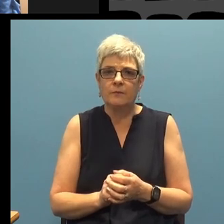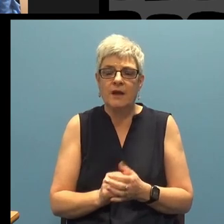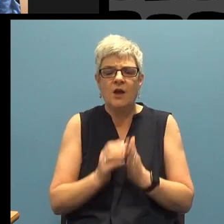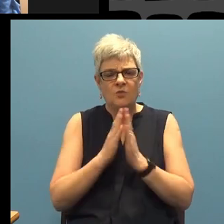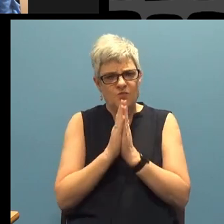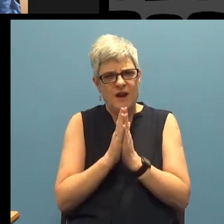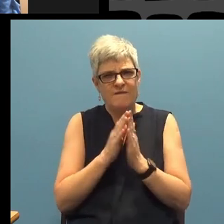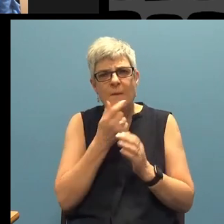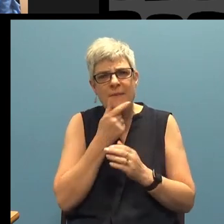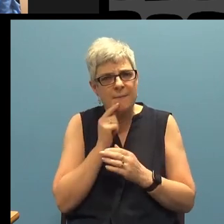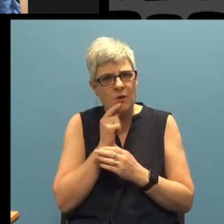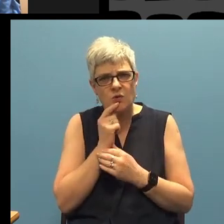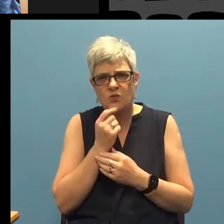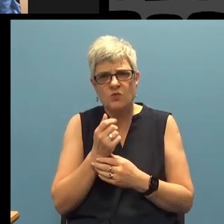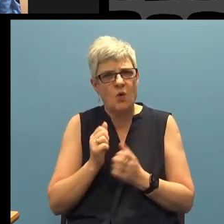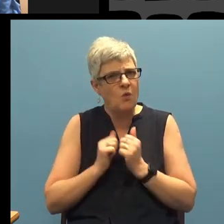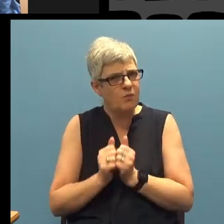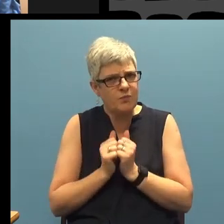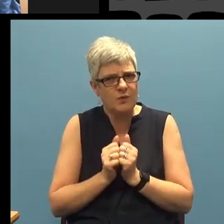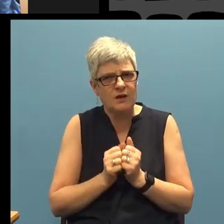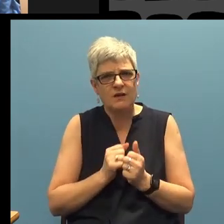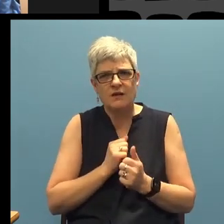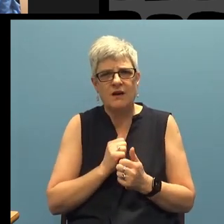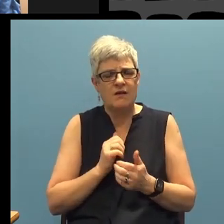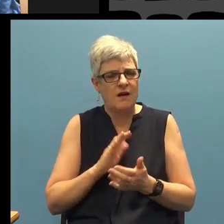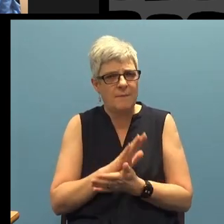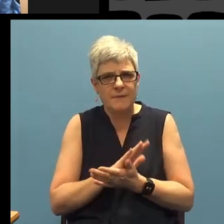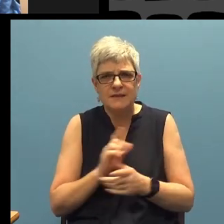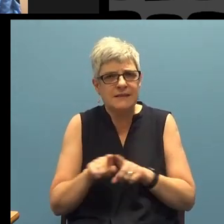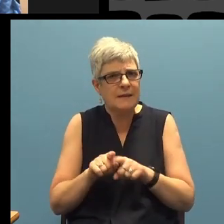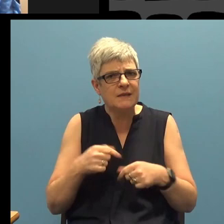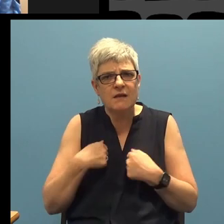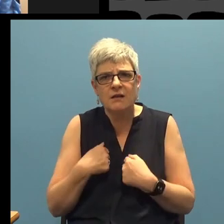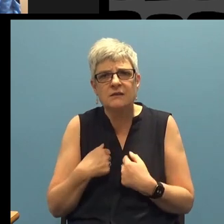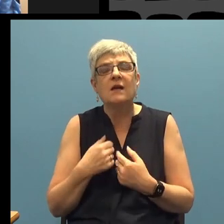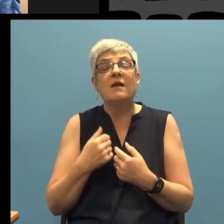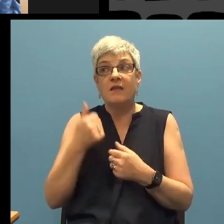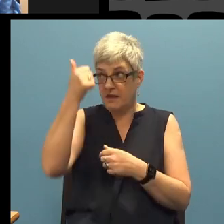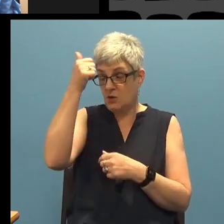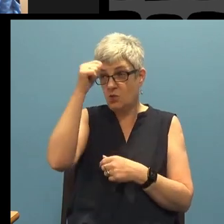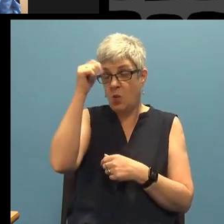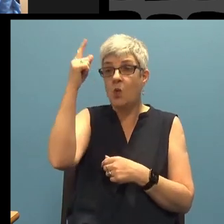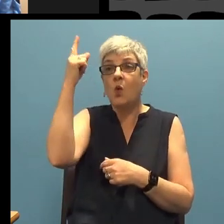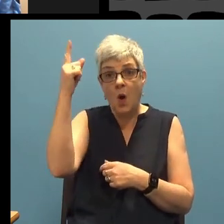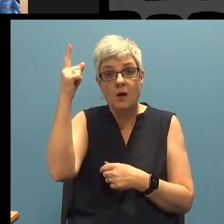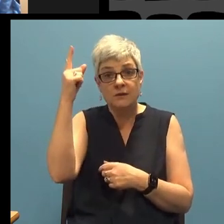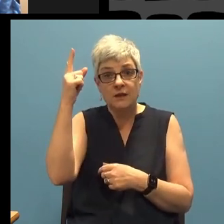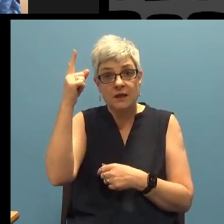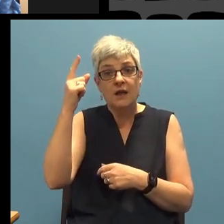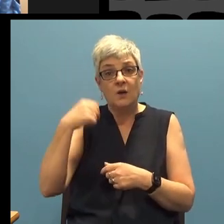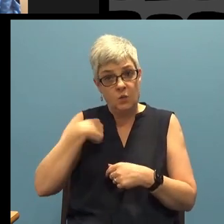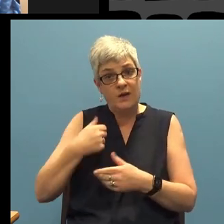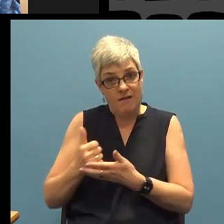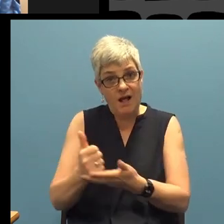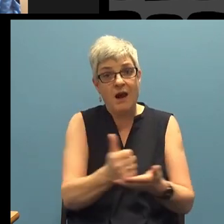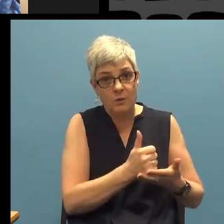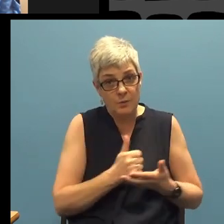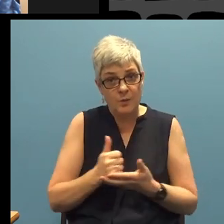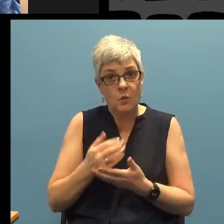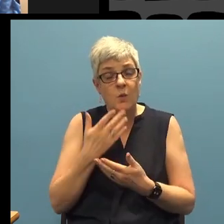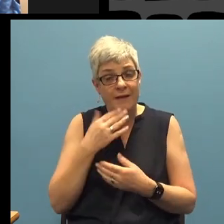We pray for people less fortunate than us, that they would know God and that we would be there to help them in their time of